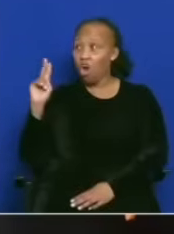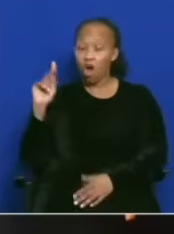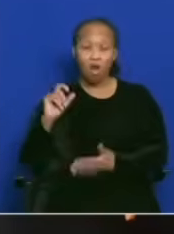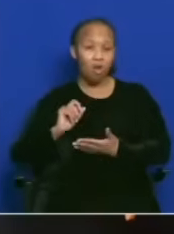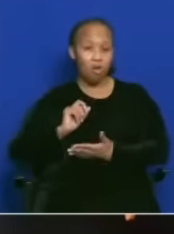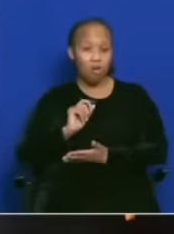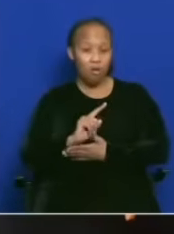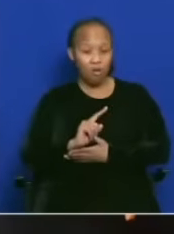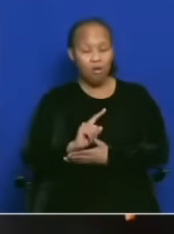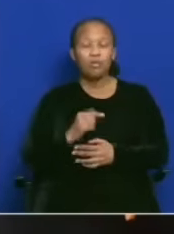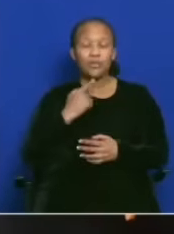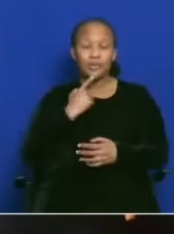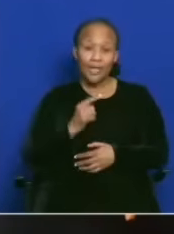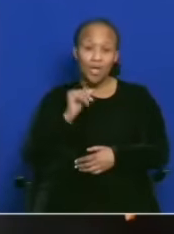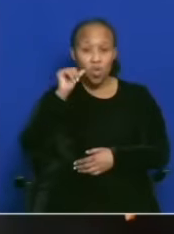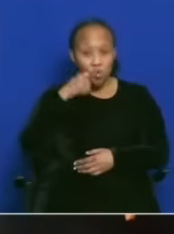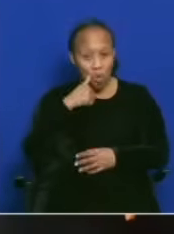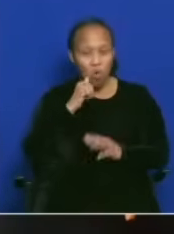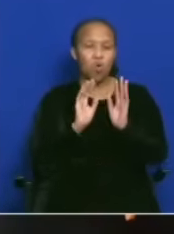tomorrow at